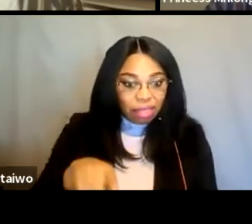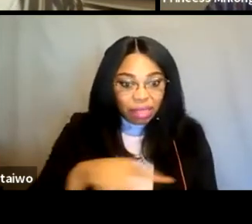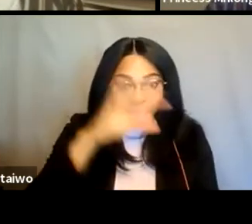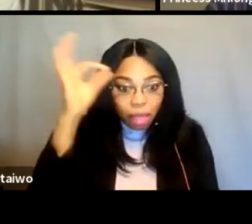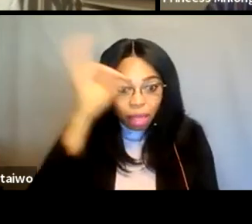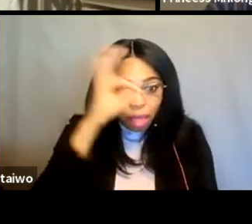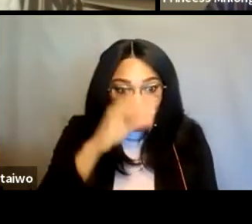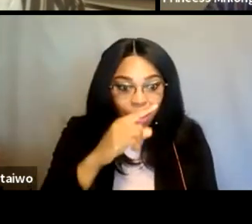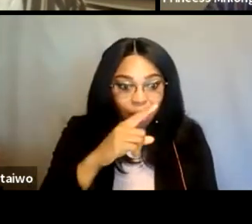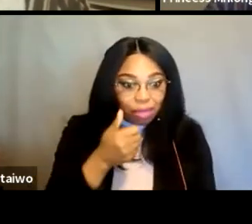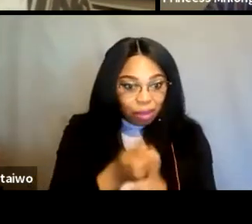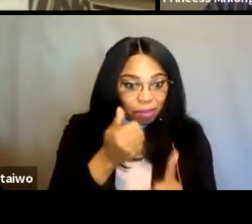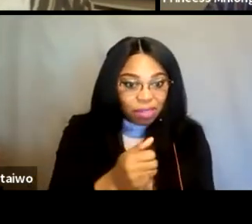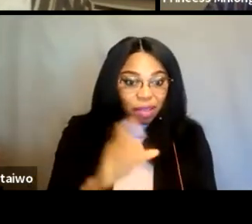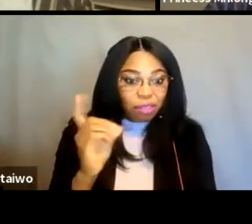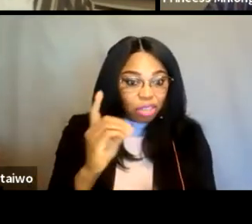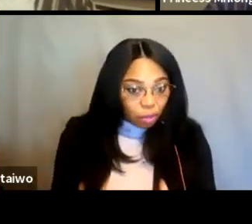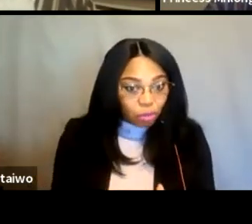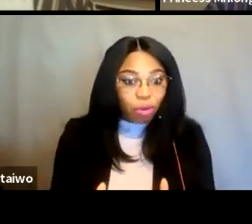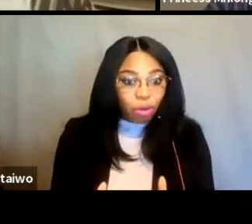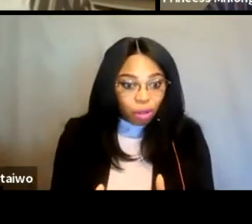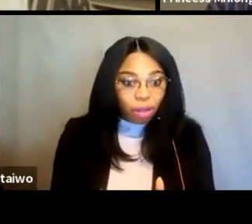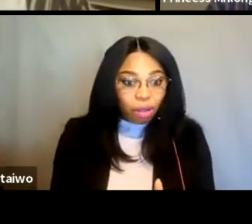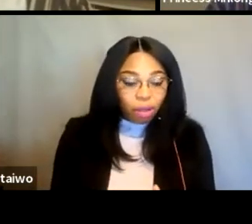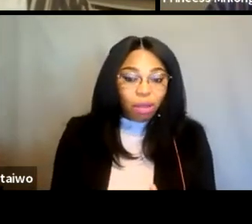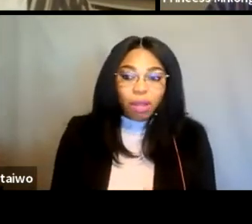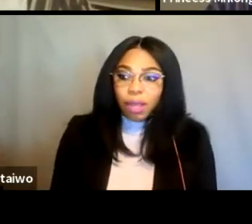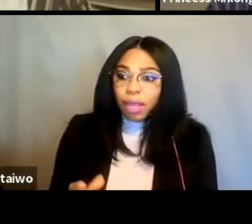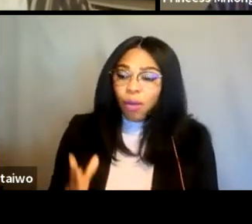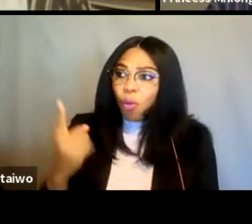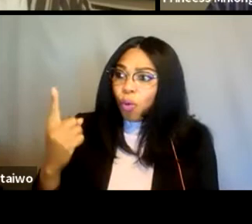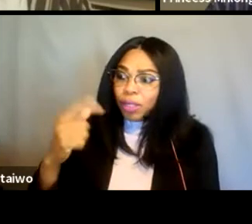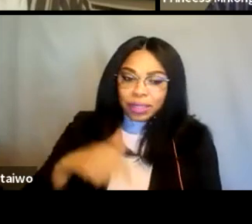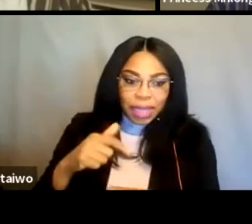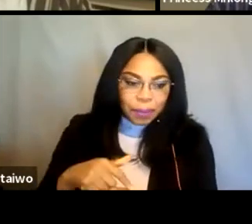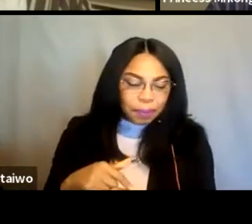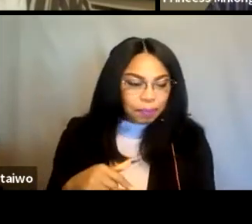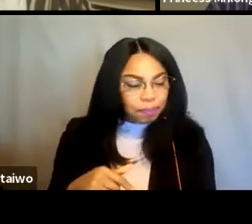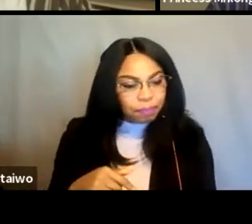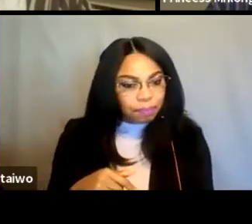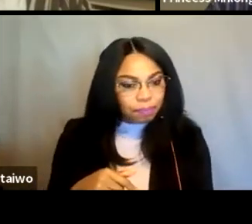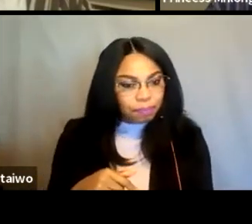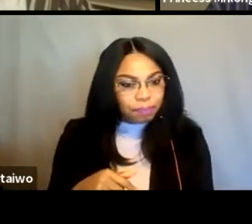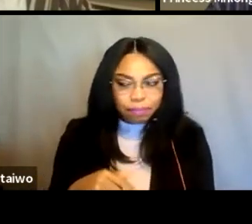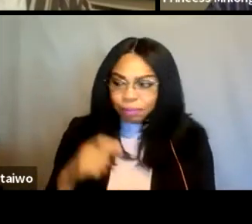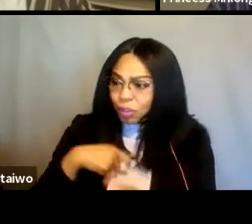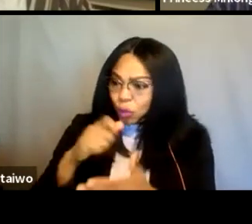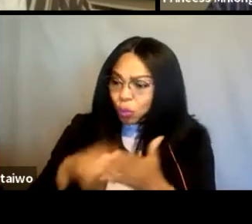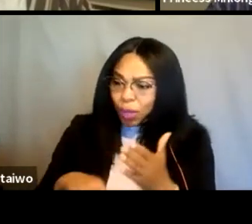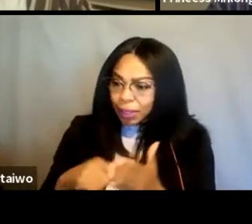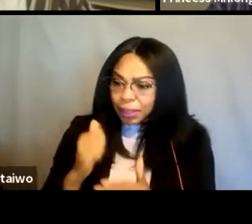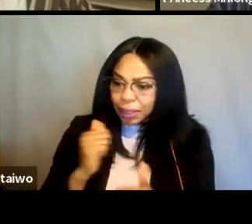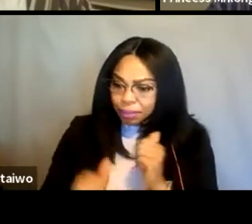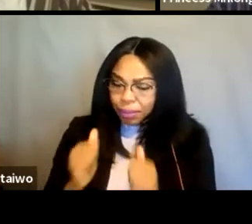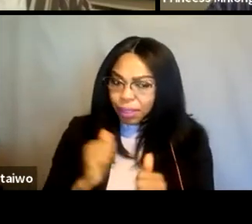are dramaturgs at all. You know, it's out. There was one time I was writing a play,